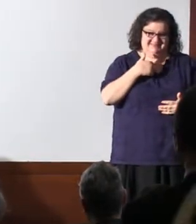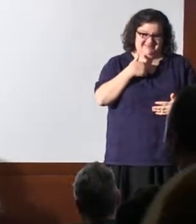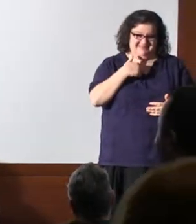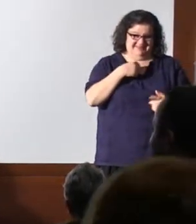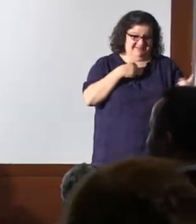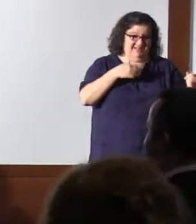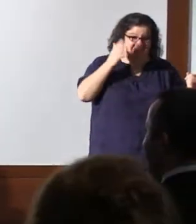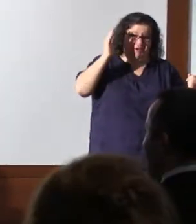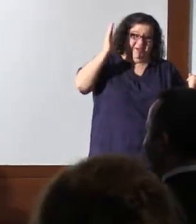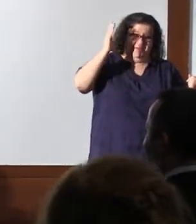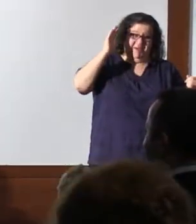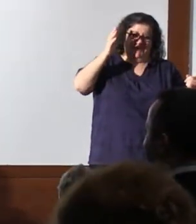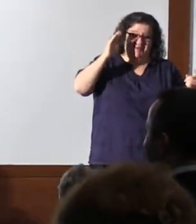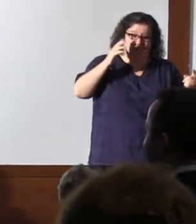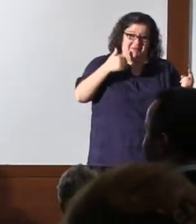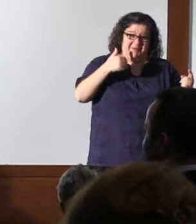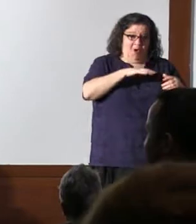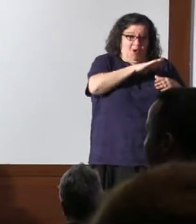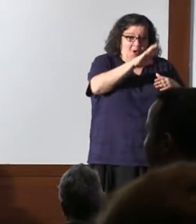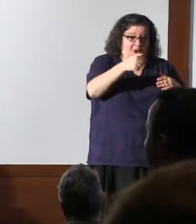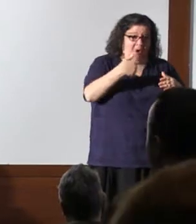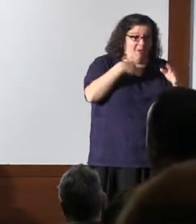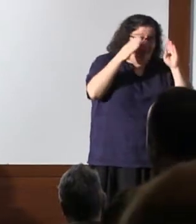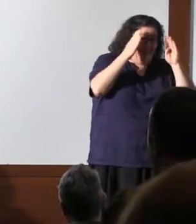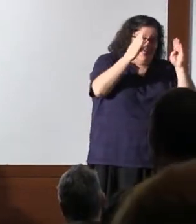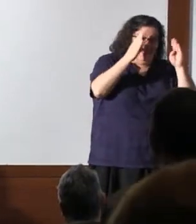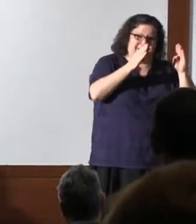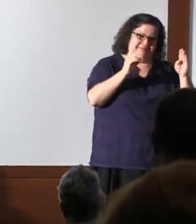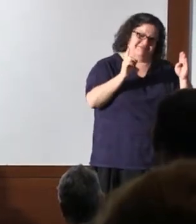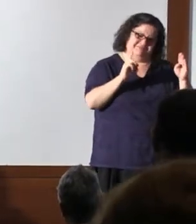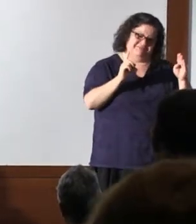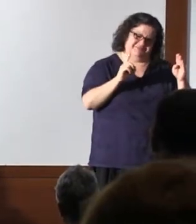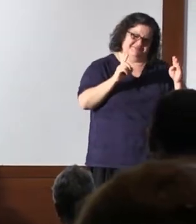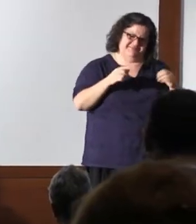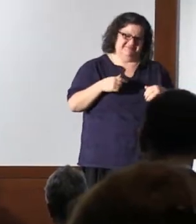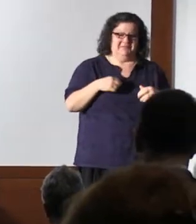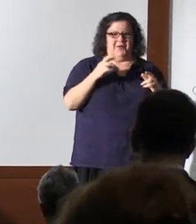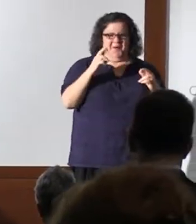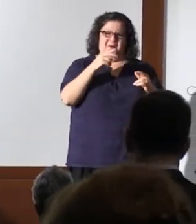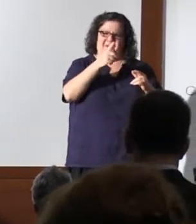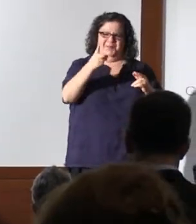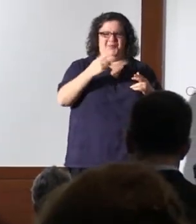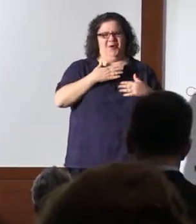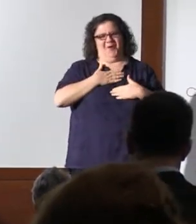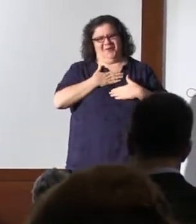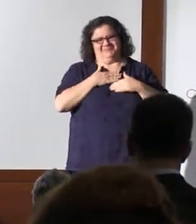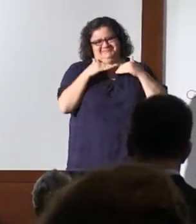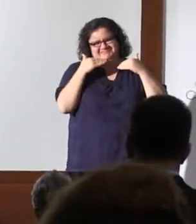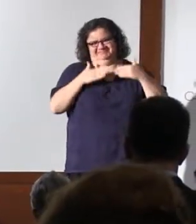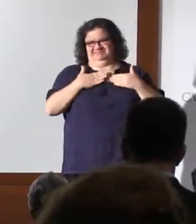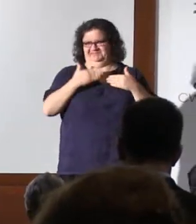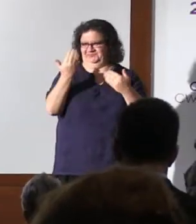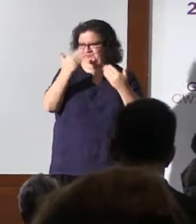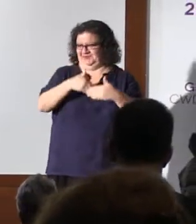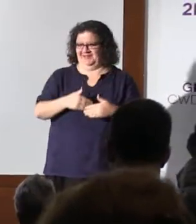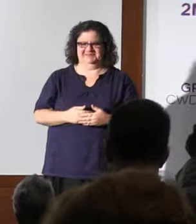but yeah, I hope you enjoyed tonight, and why don't we start with a song